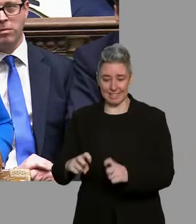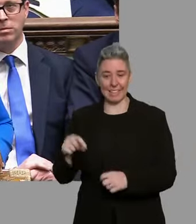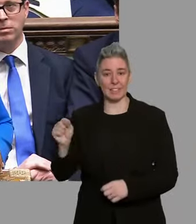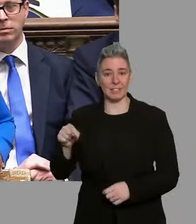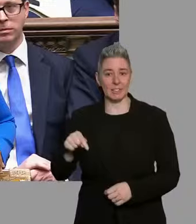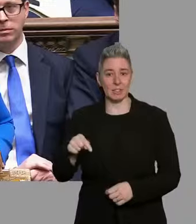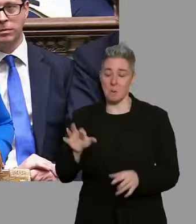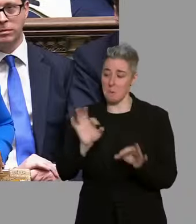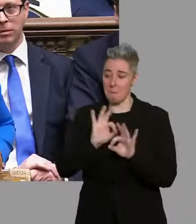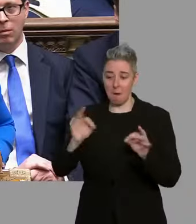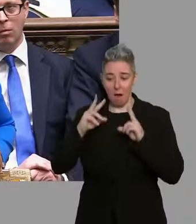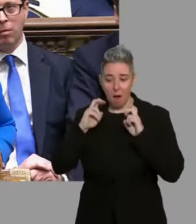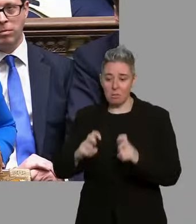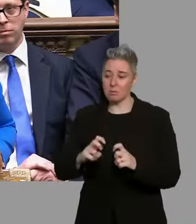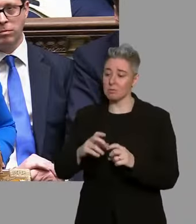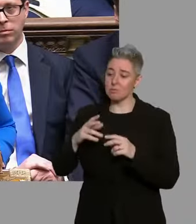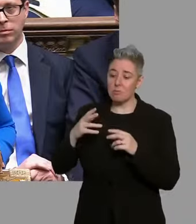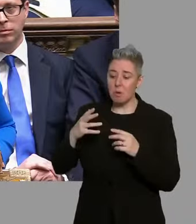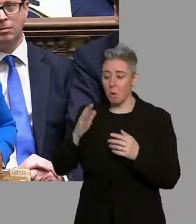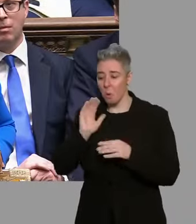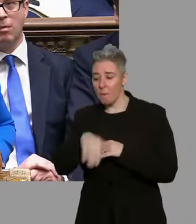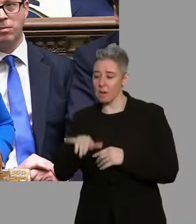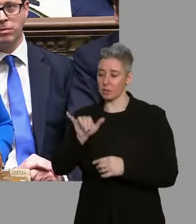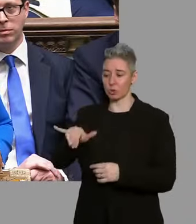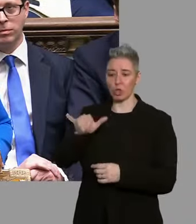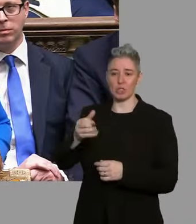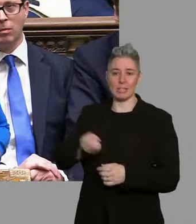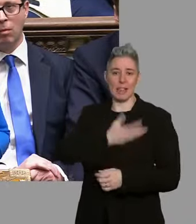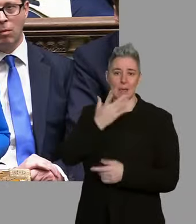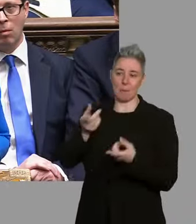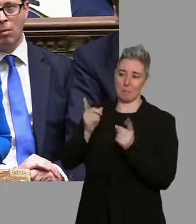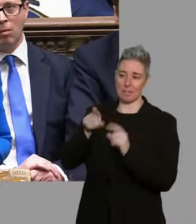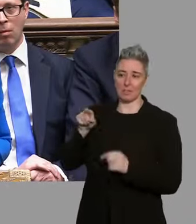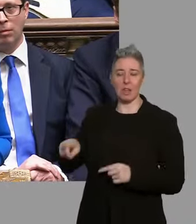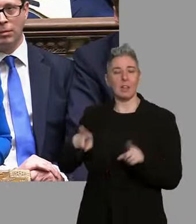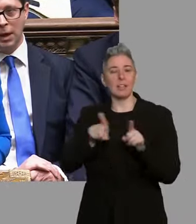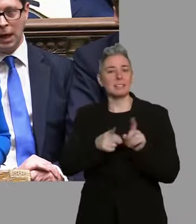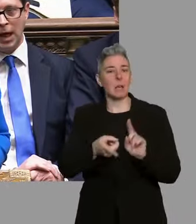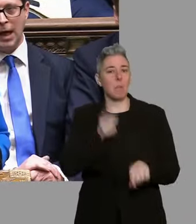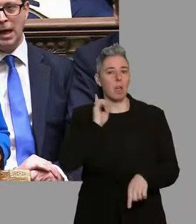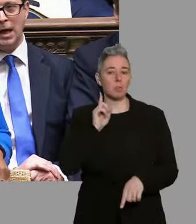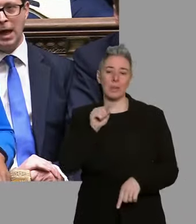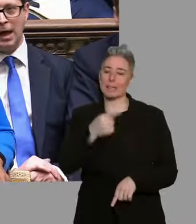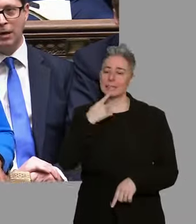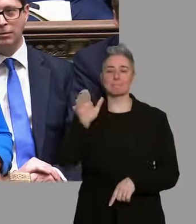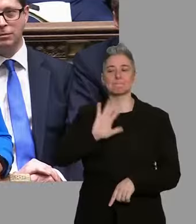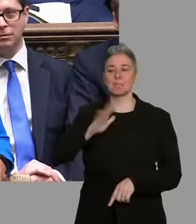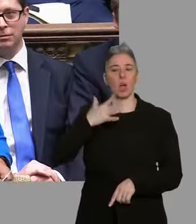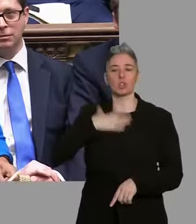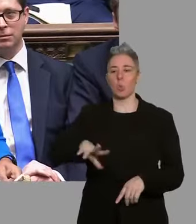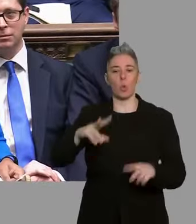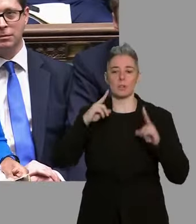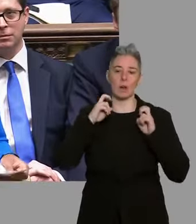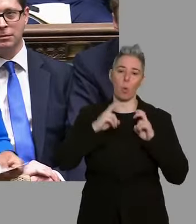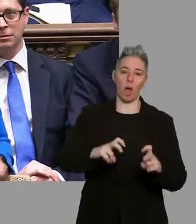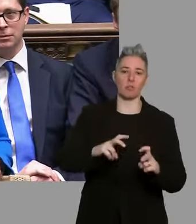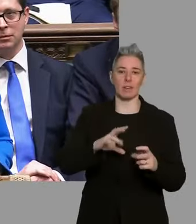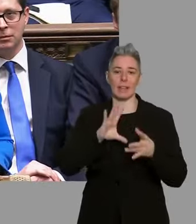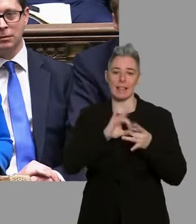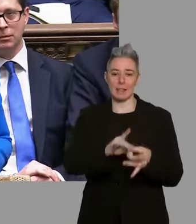as last week he didn't want an inquiry that might expose dodgy Labour councils. The Prime